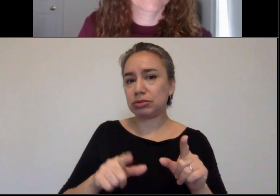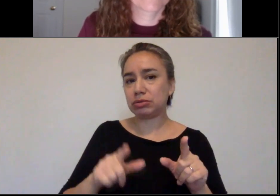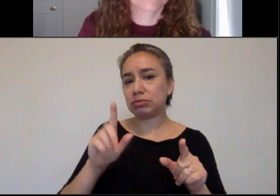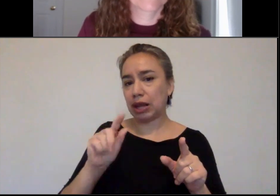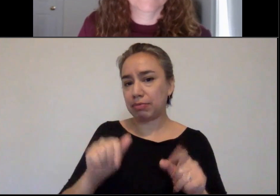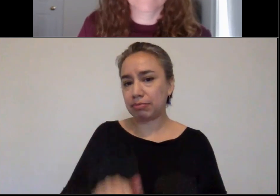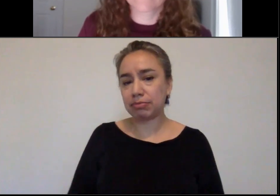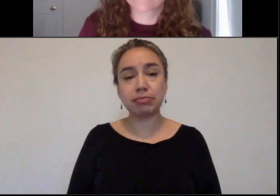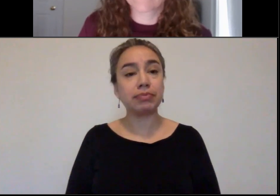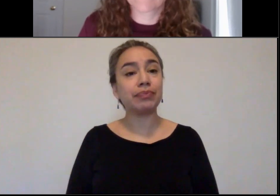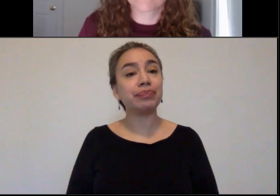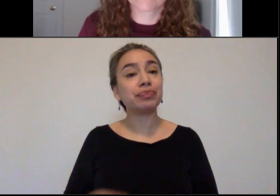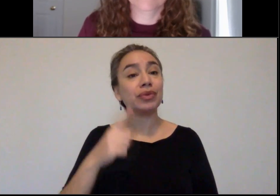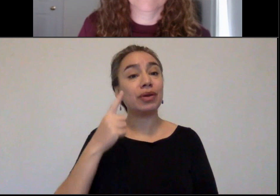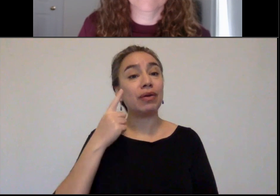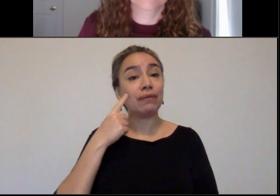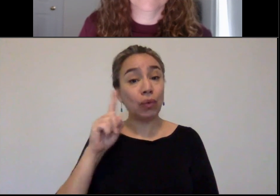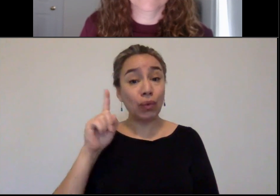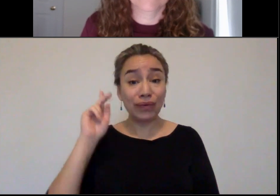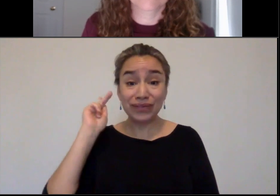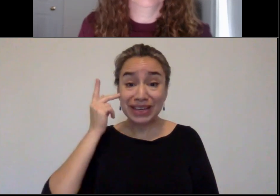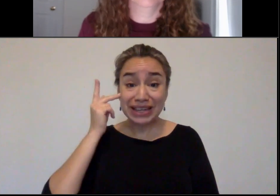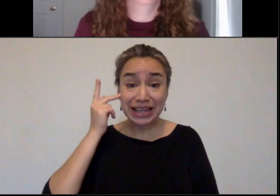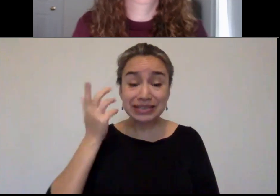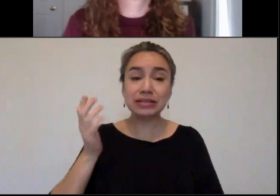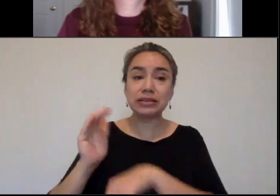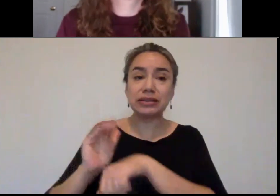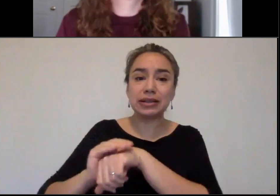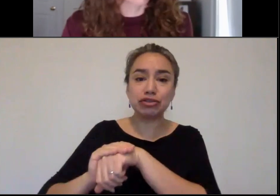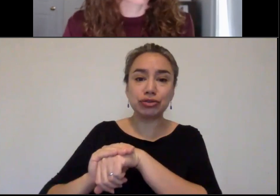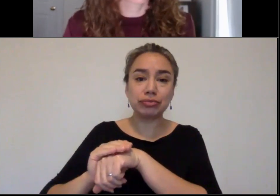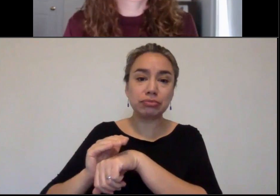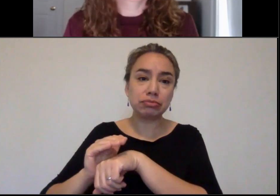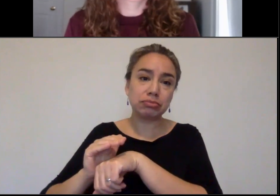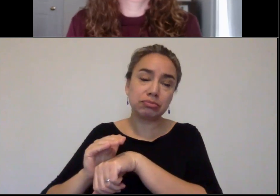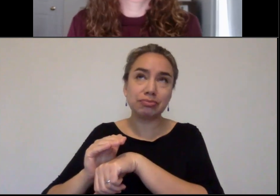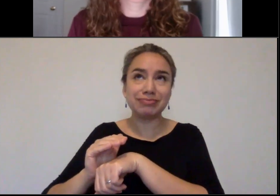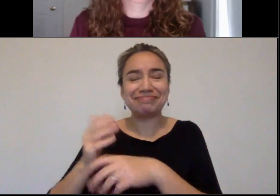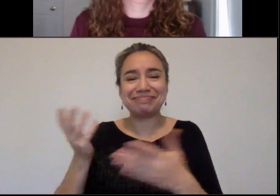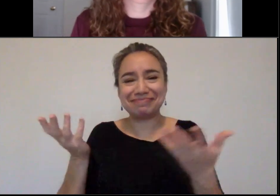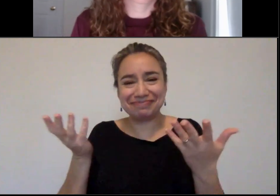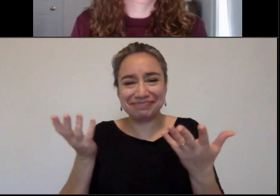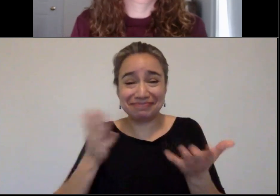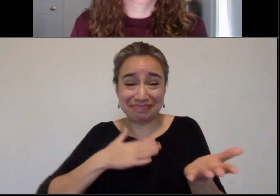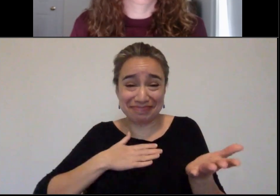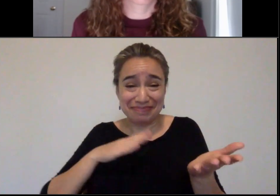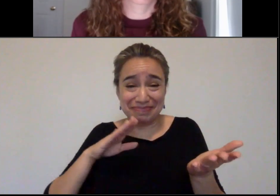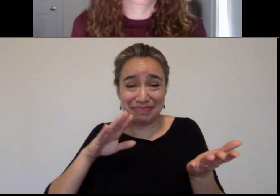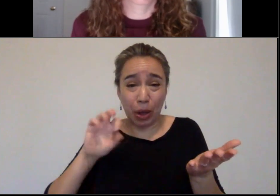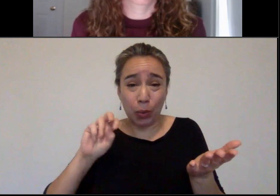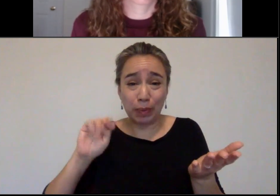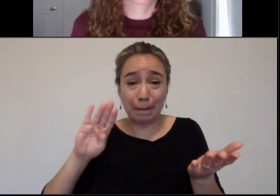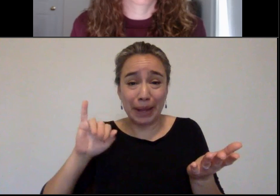For phonetics, it's just English. Maybe, you know, these are my own biases, but English has a nice set of phonemes that